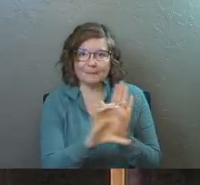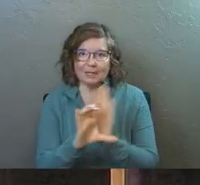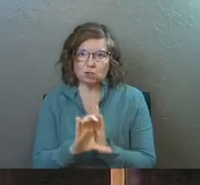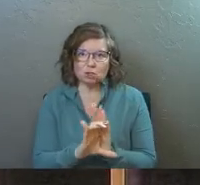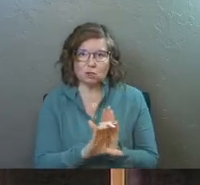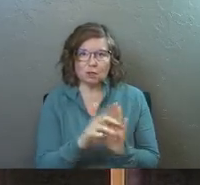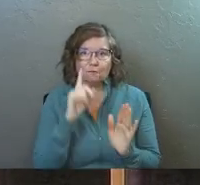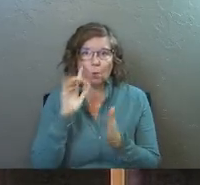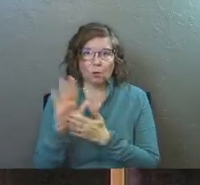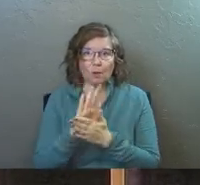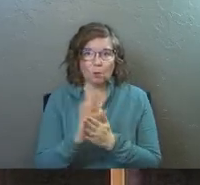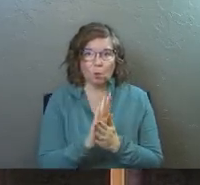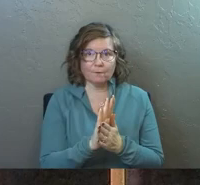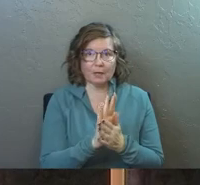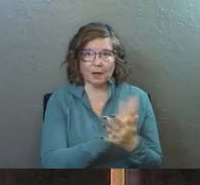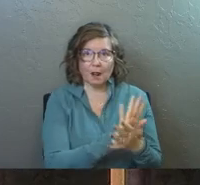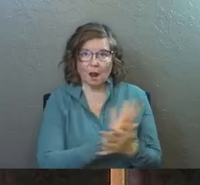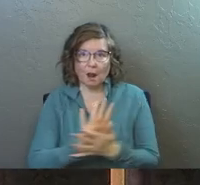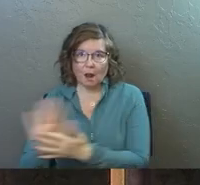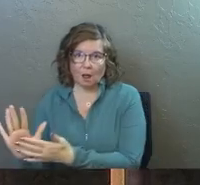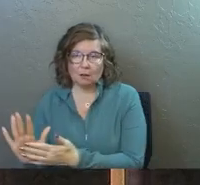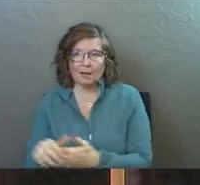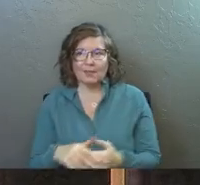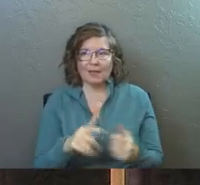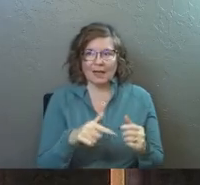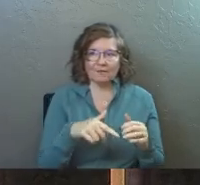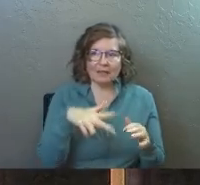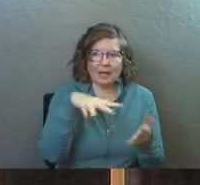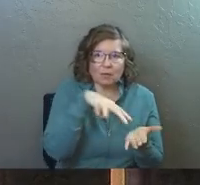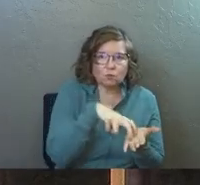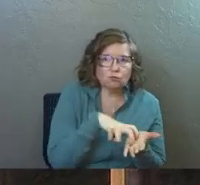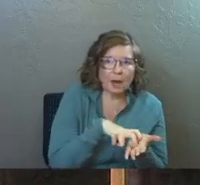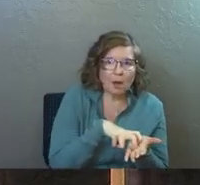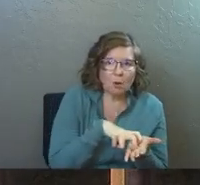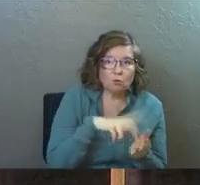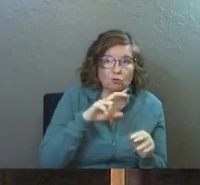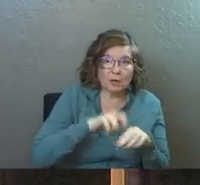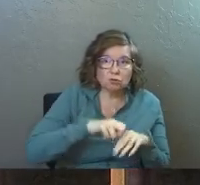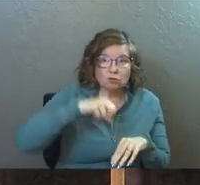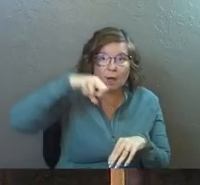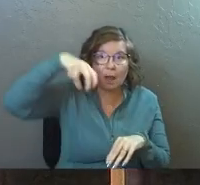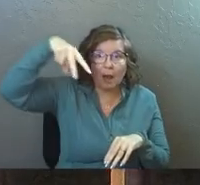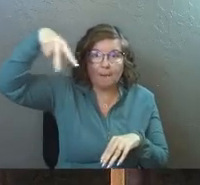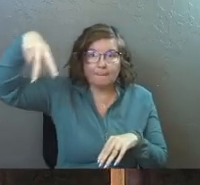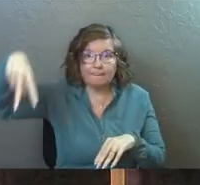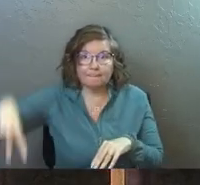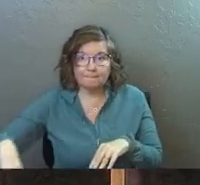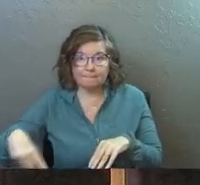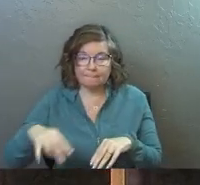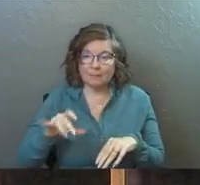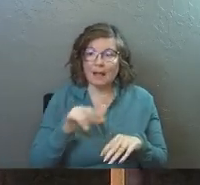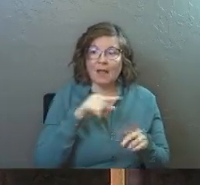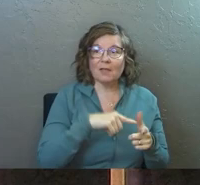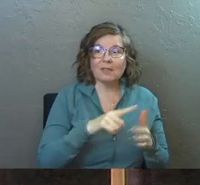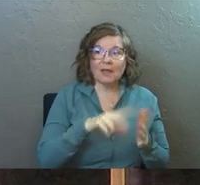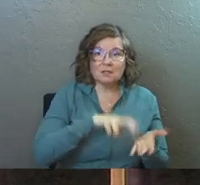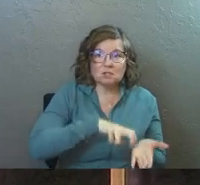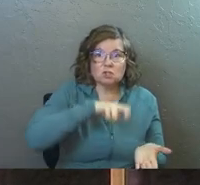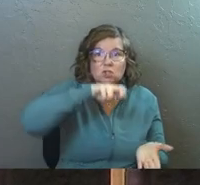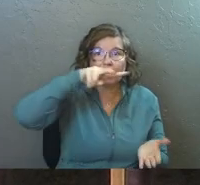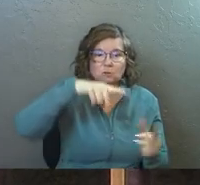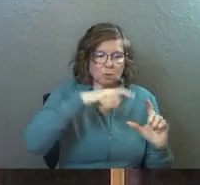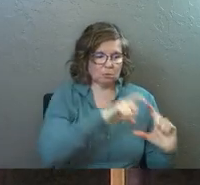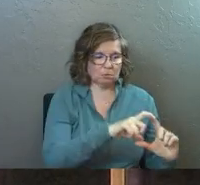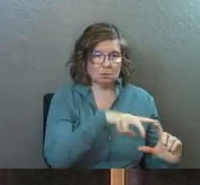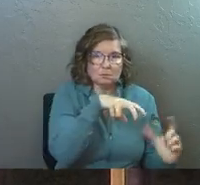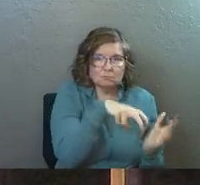a movie frame. And they'll have someone down in this crouching position, ready to jump, like up there. And then they'll jump ahead,